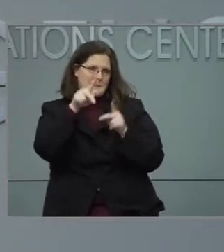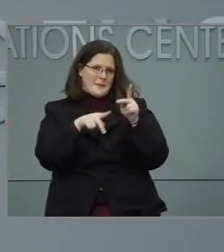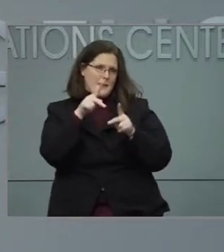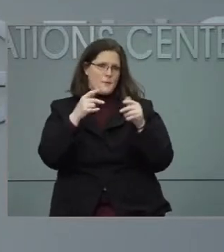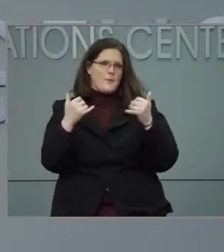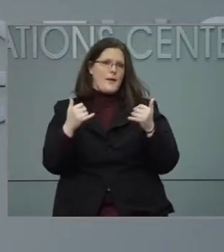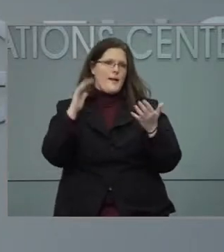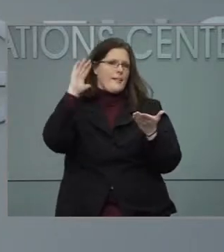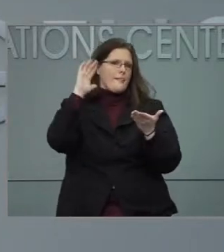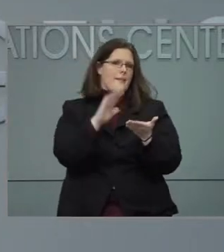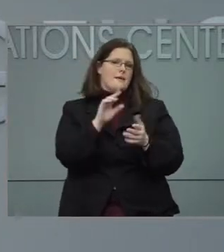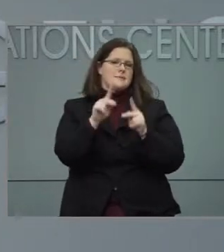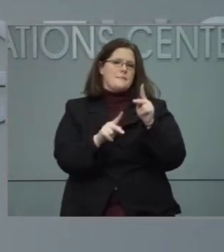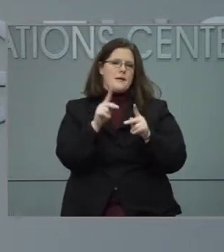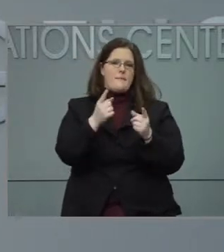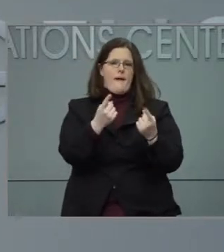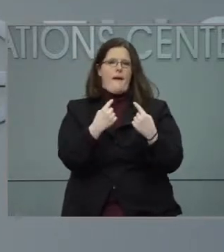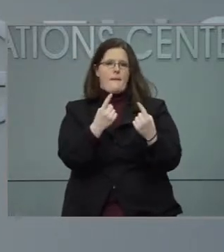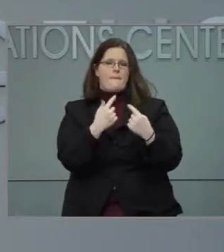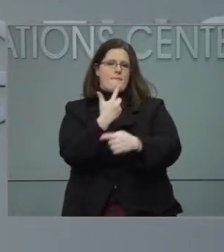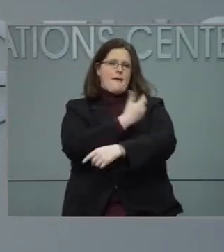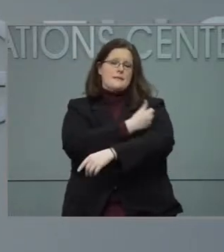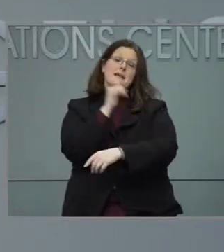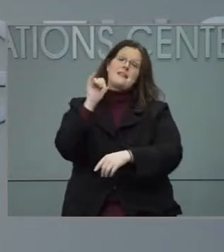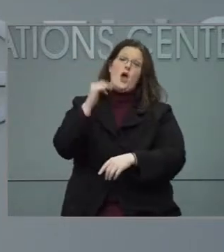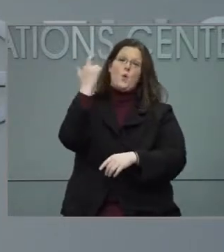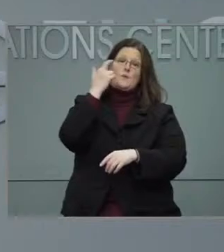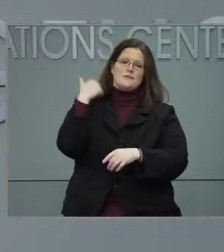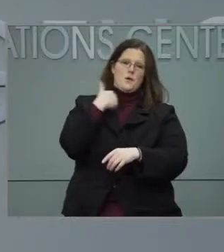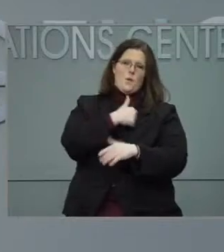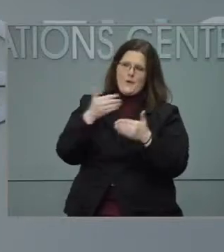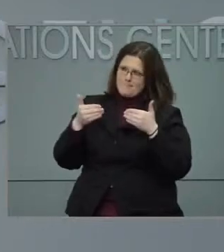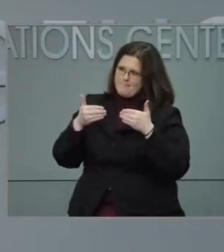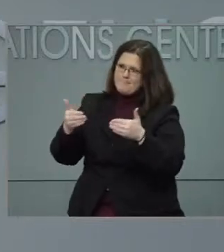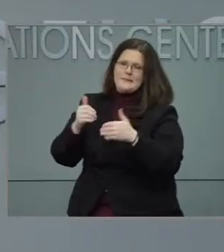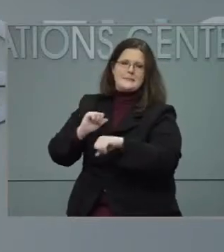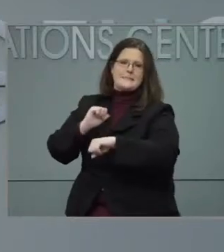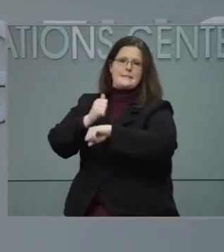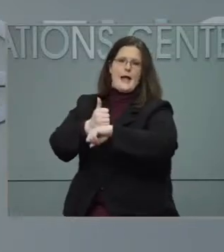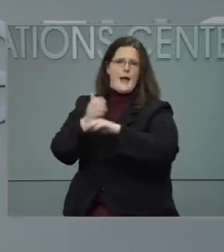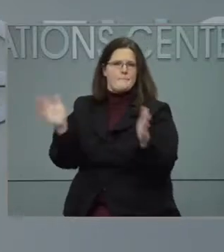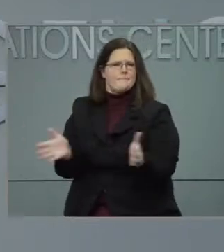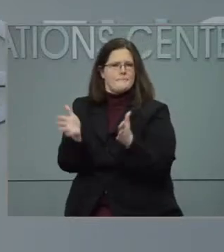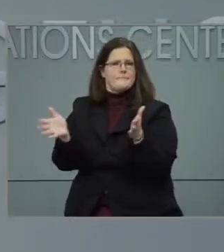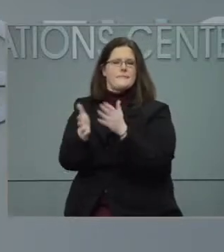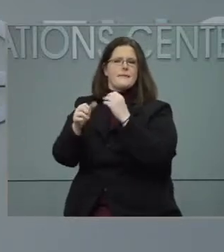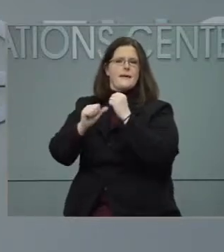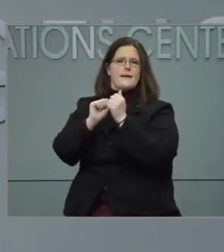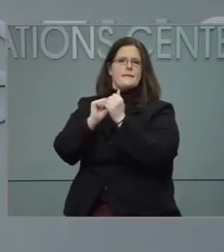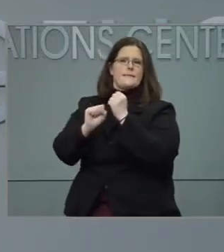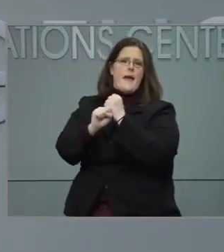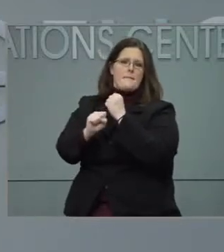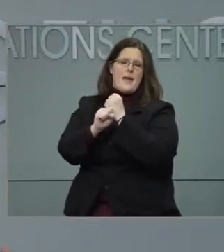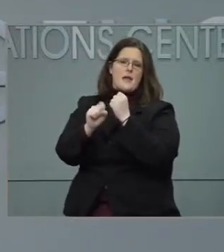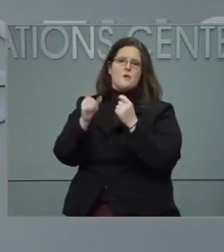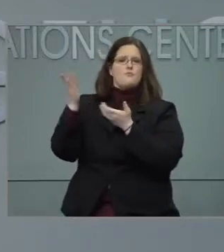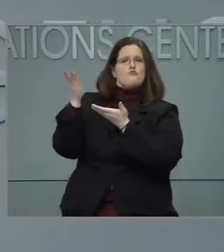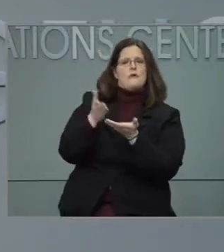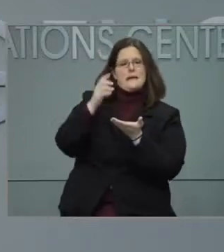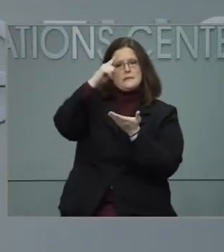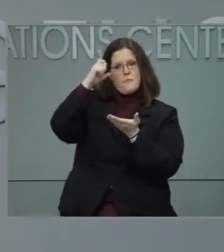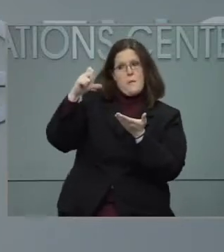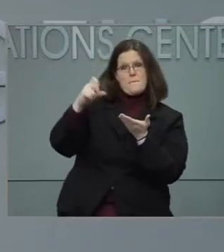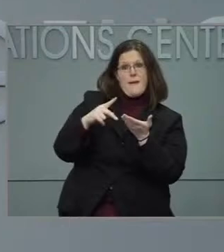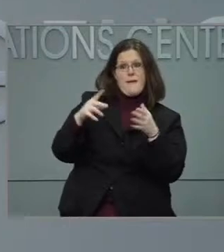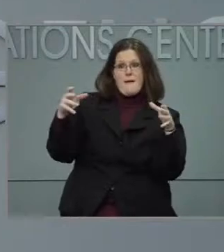it's why you're seeing us do things like launching a campaign to bring summer back and make sure that we're getting a whole state of